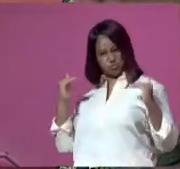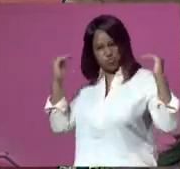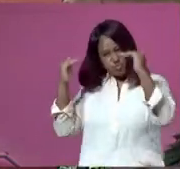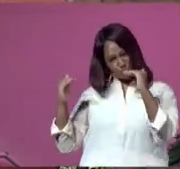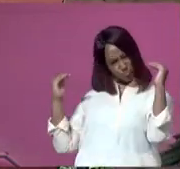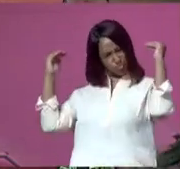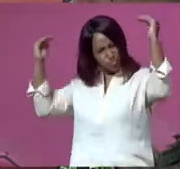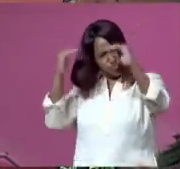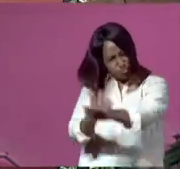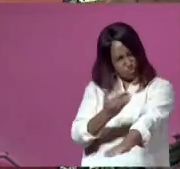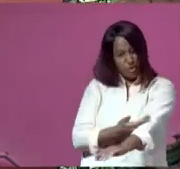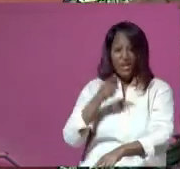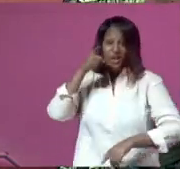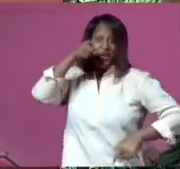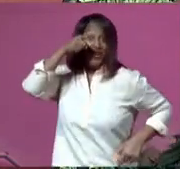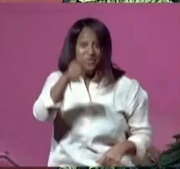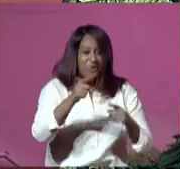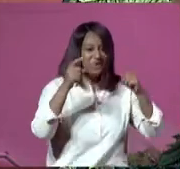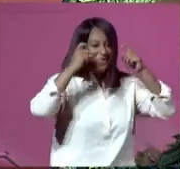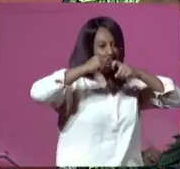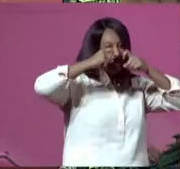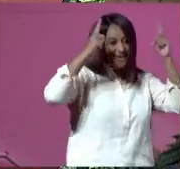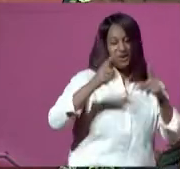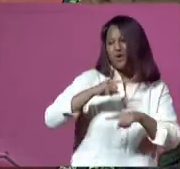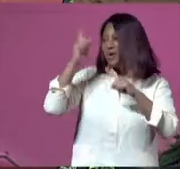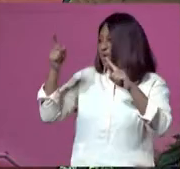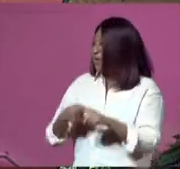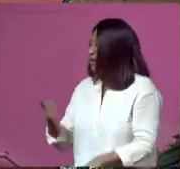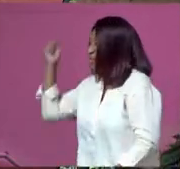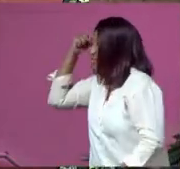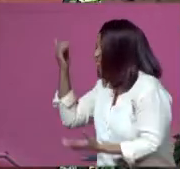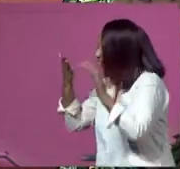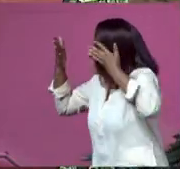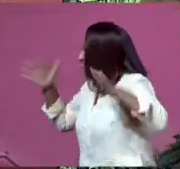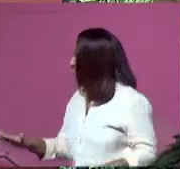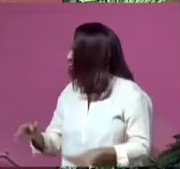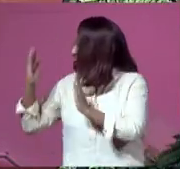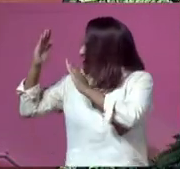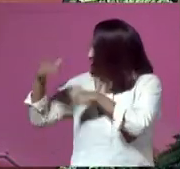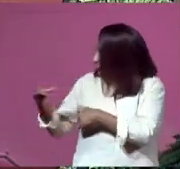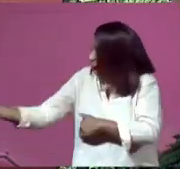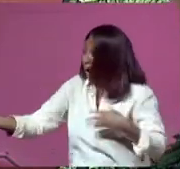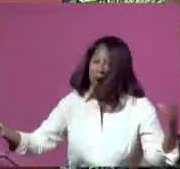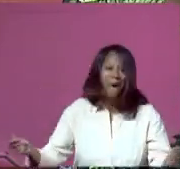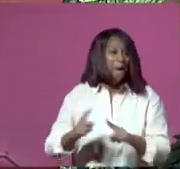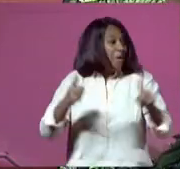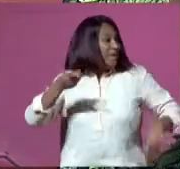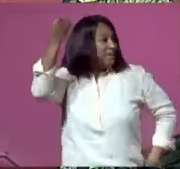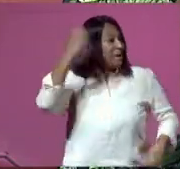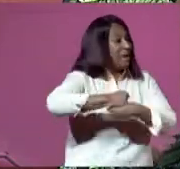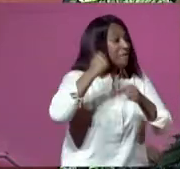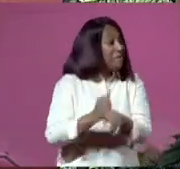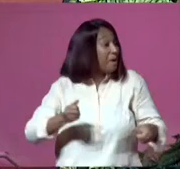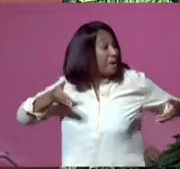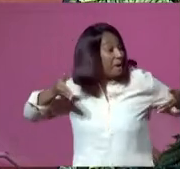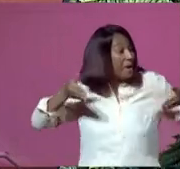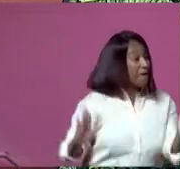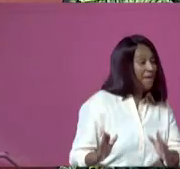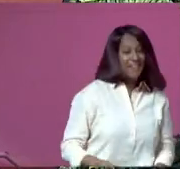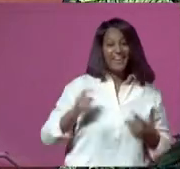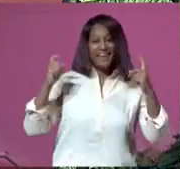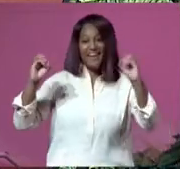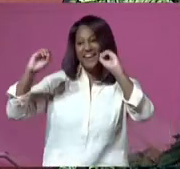think. You got surprised when you thought you were done and hopeless, but God made a way out of no